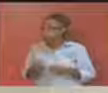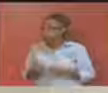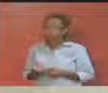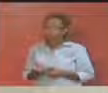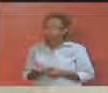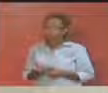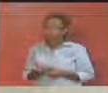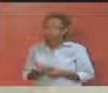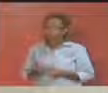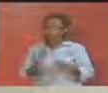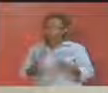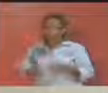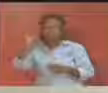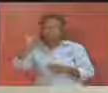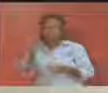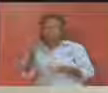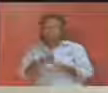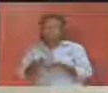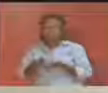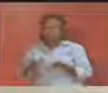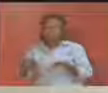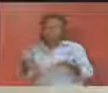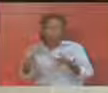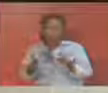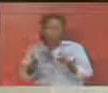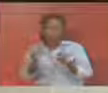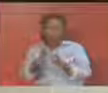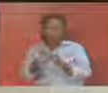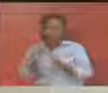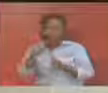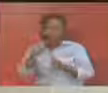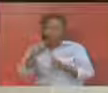talks with the IDB at this time? And